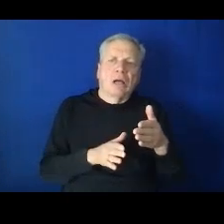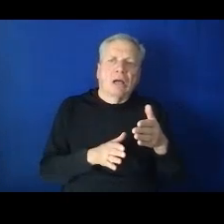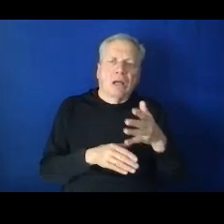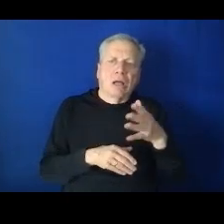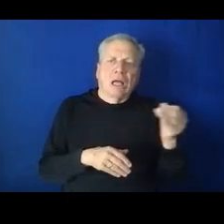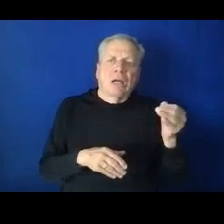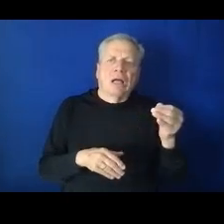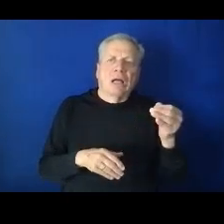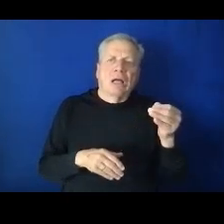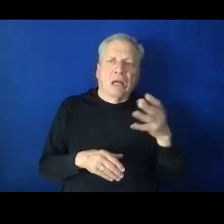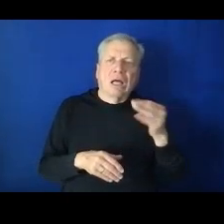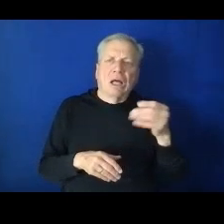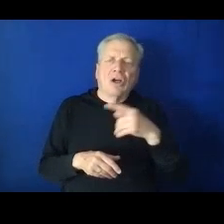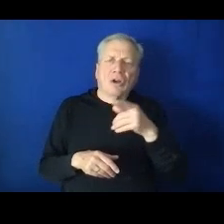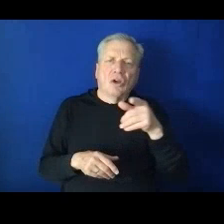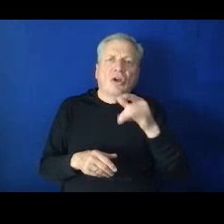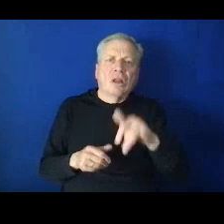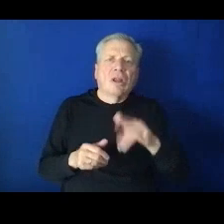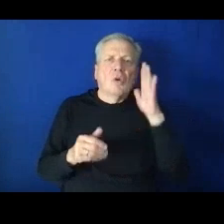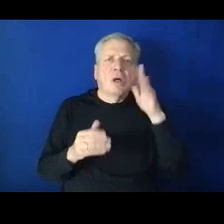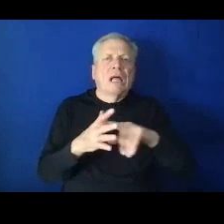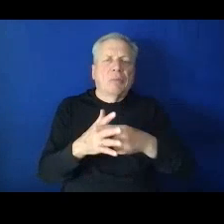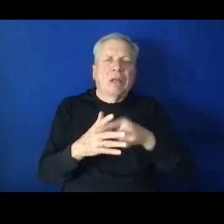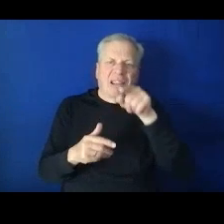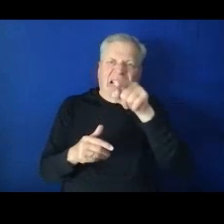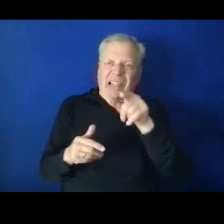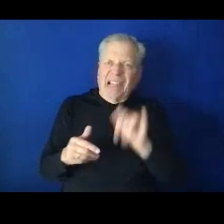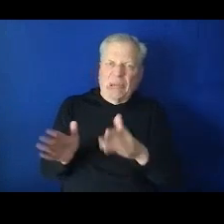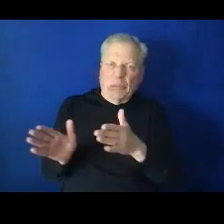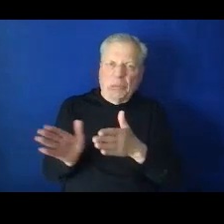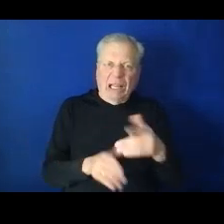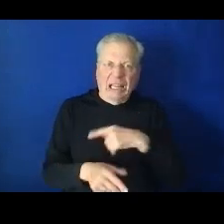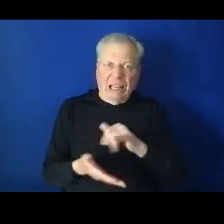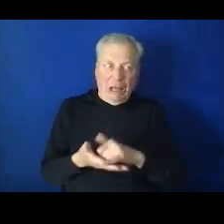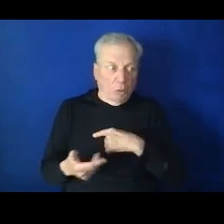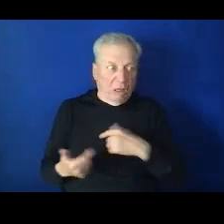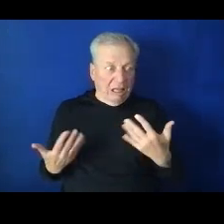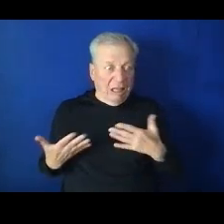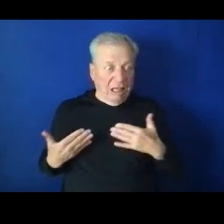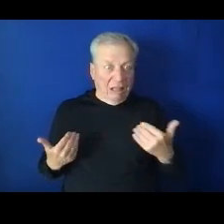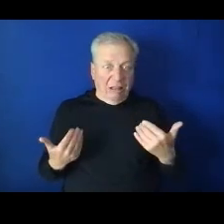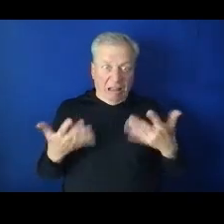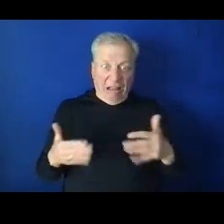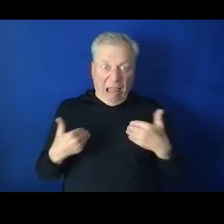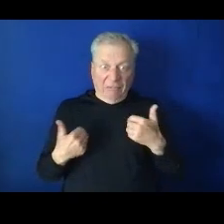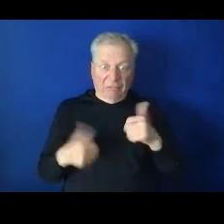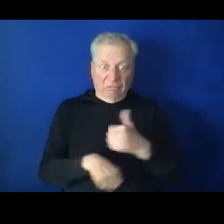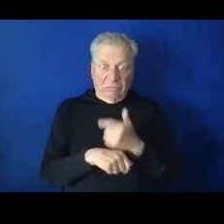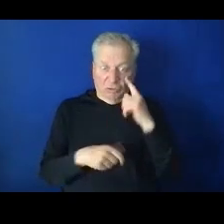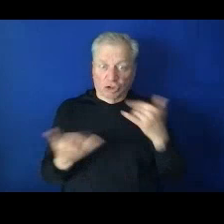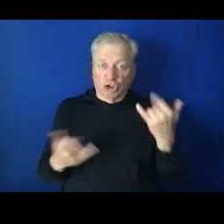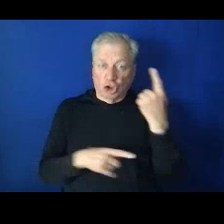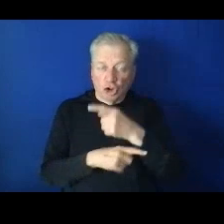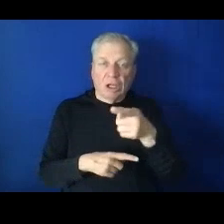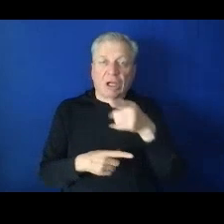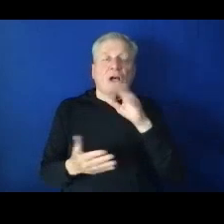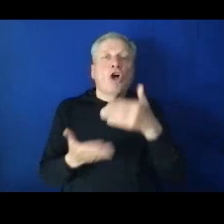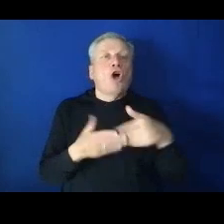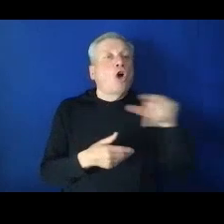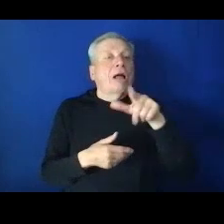and which then implemented this plan as we have it today. So our gill netters are out on the